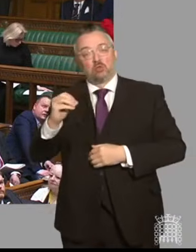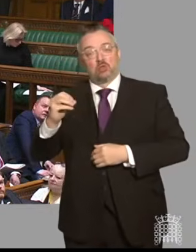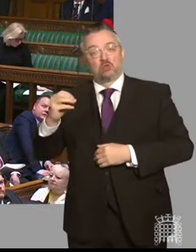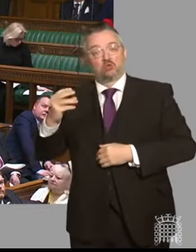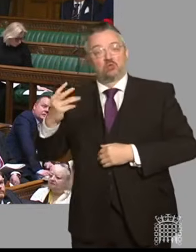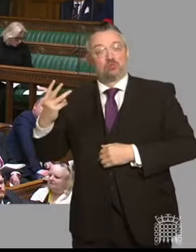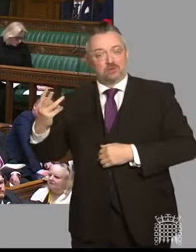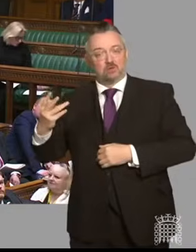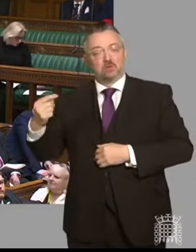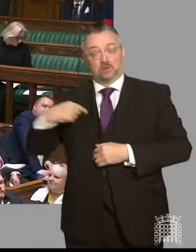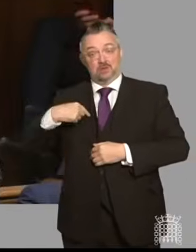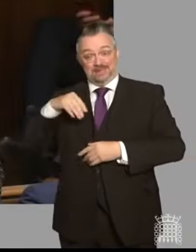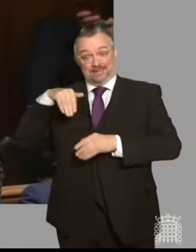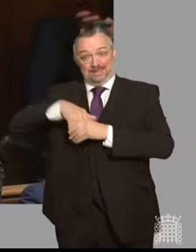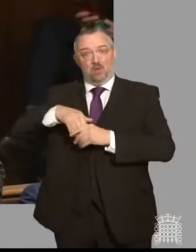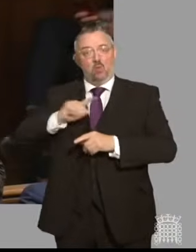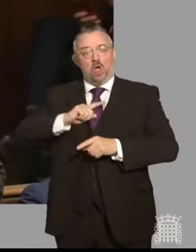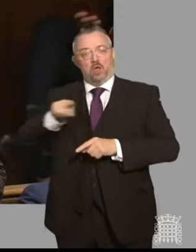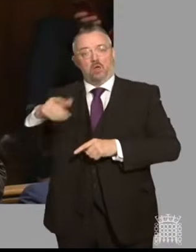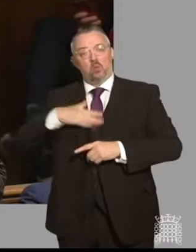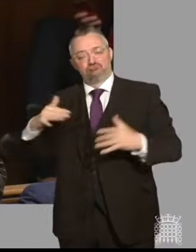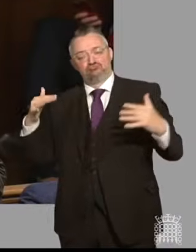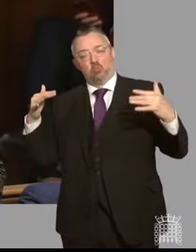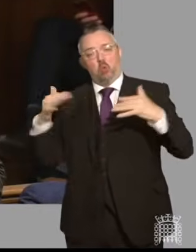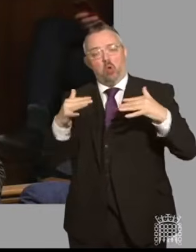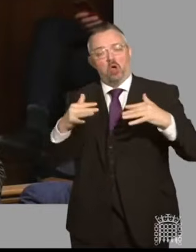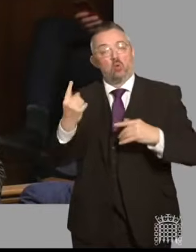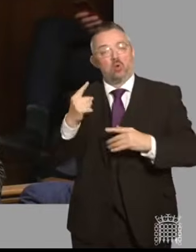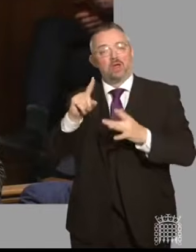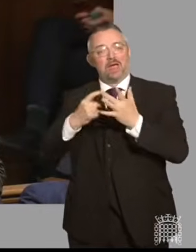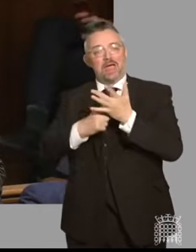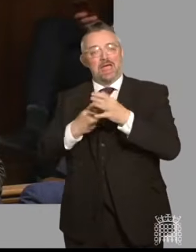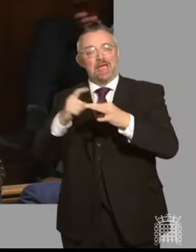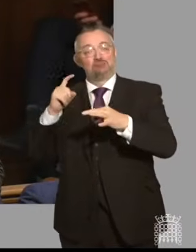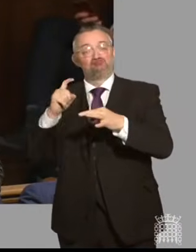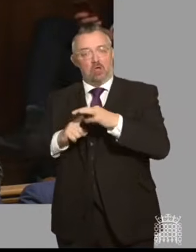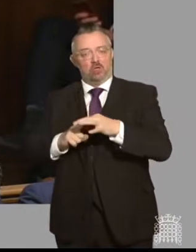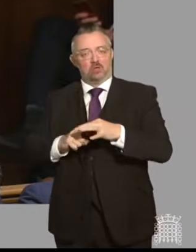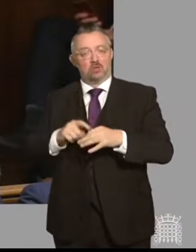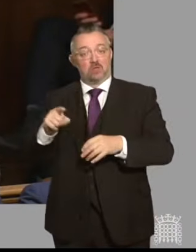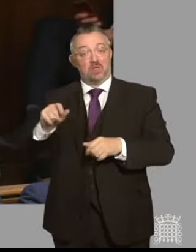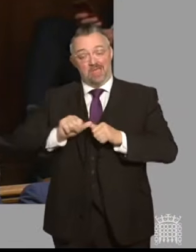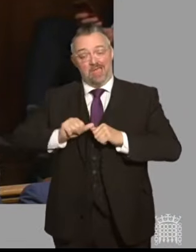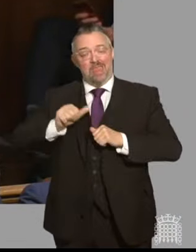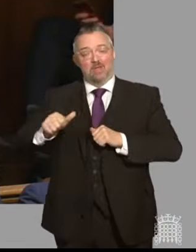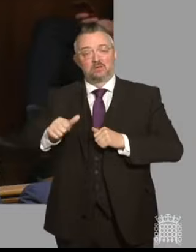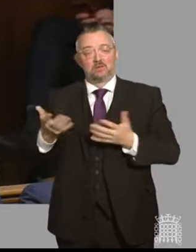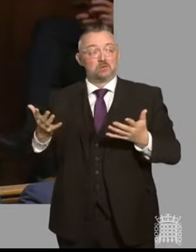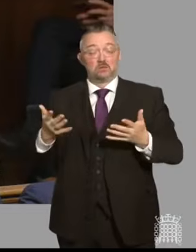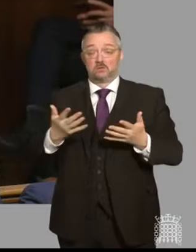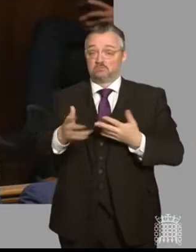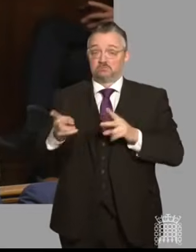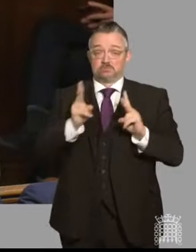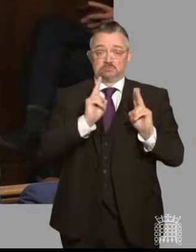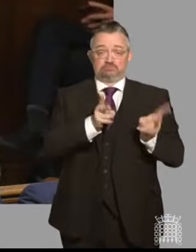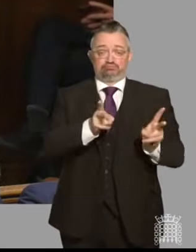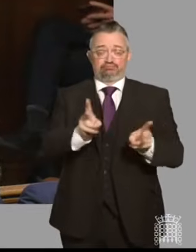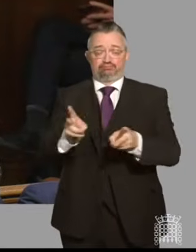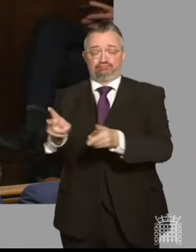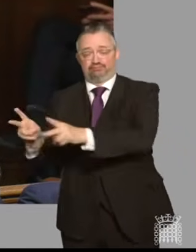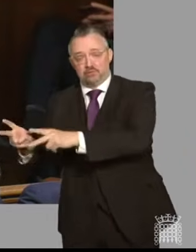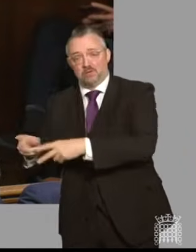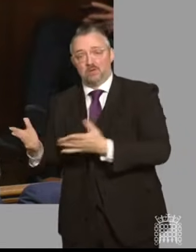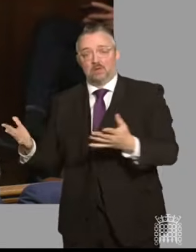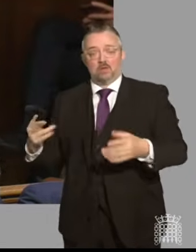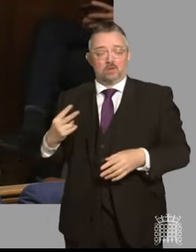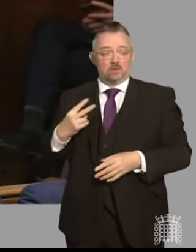Labour government. What followed was death, misery and destruction on an almost unimaginable scale. Voting against the